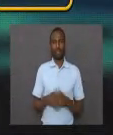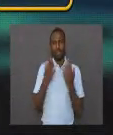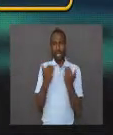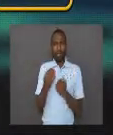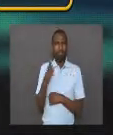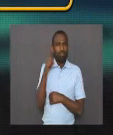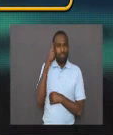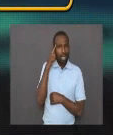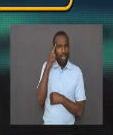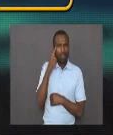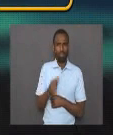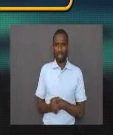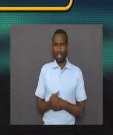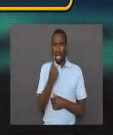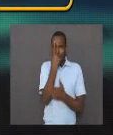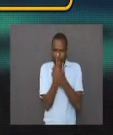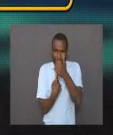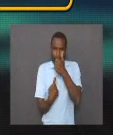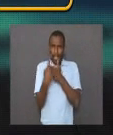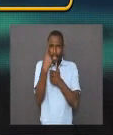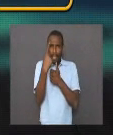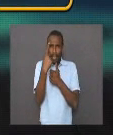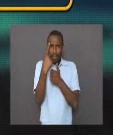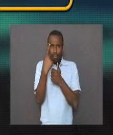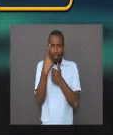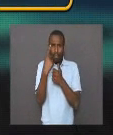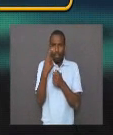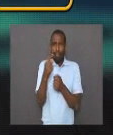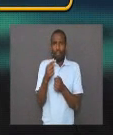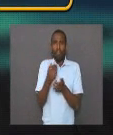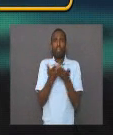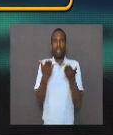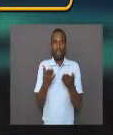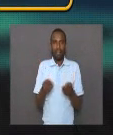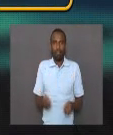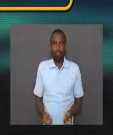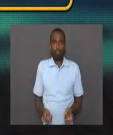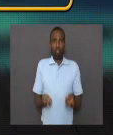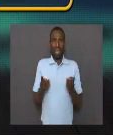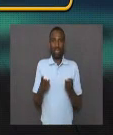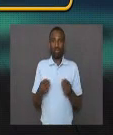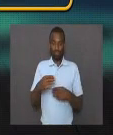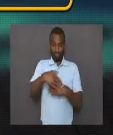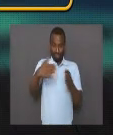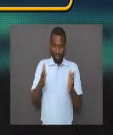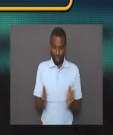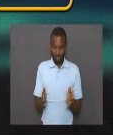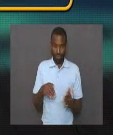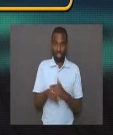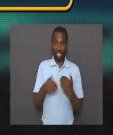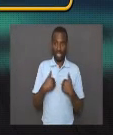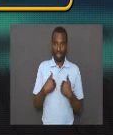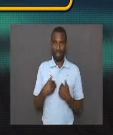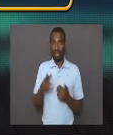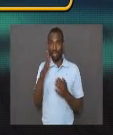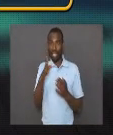Consider a single particle of mass in a box-shaped system as you see